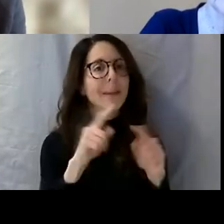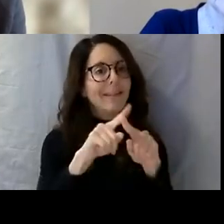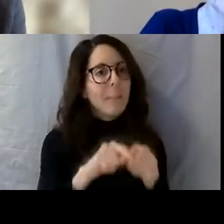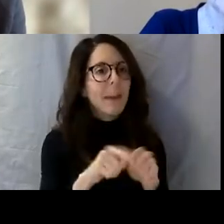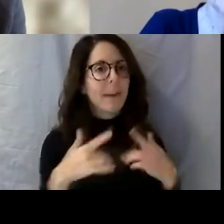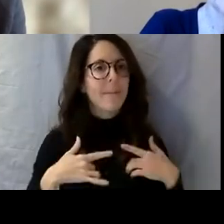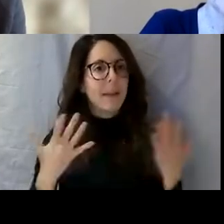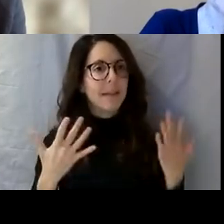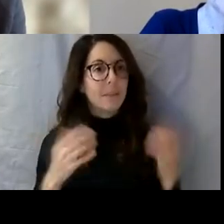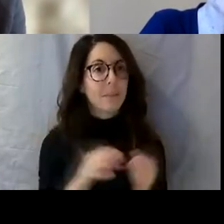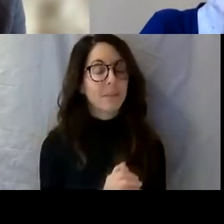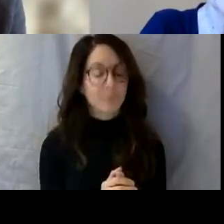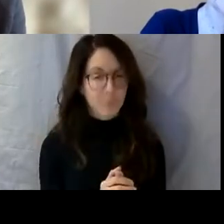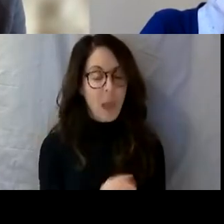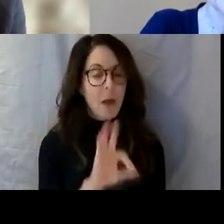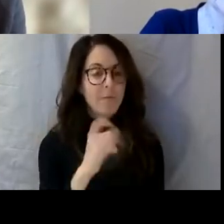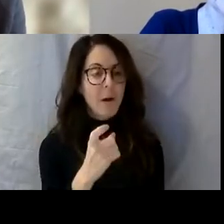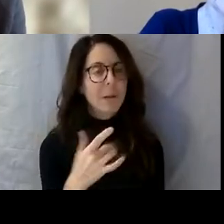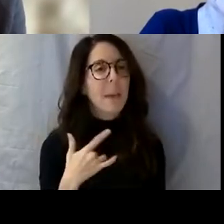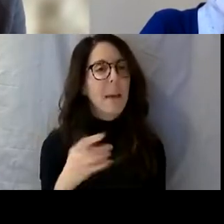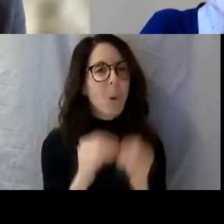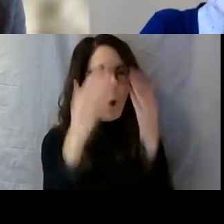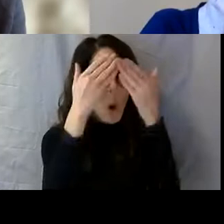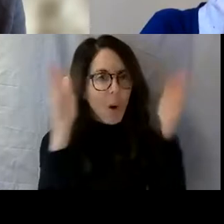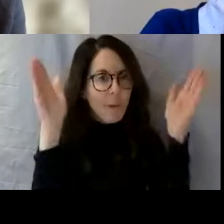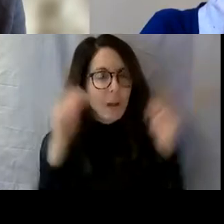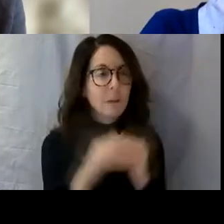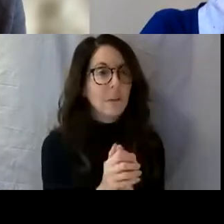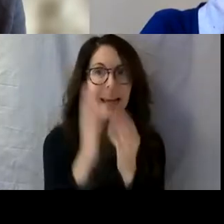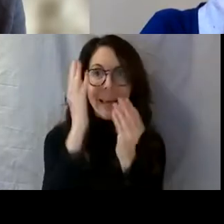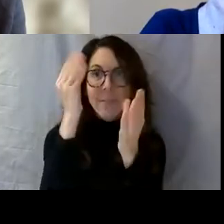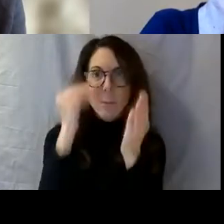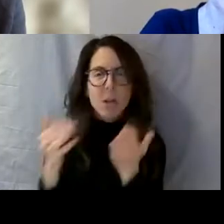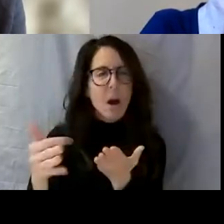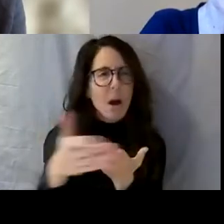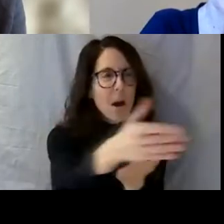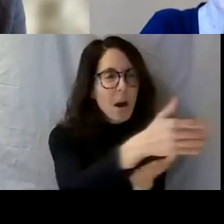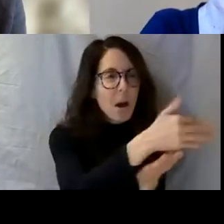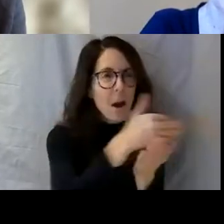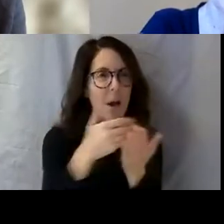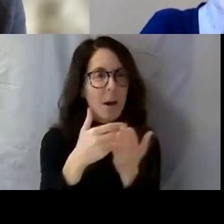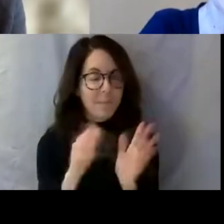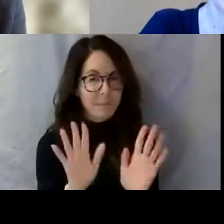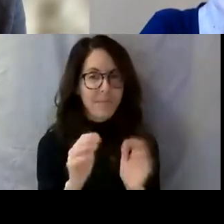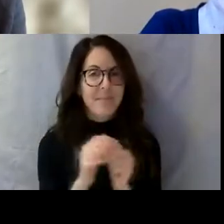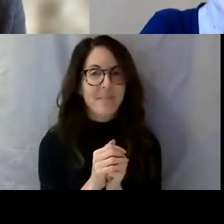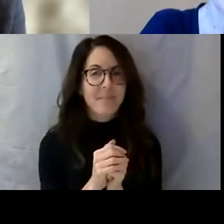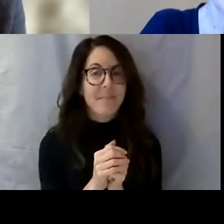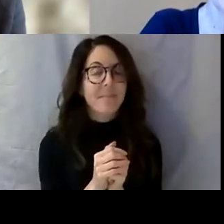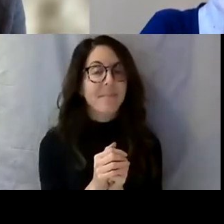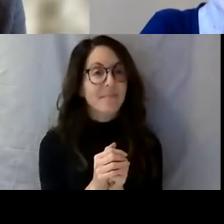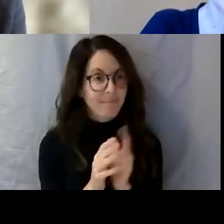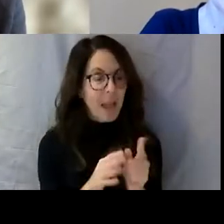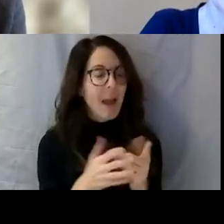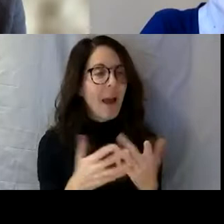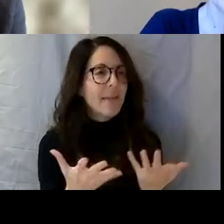Foxes are more pragmatic and open-minded. They aggregate information from a wide variety of sources. They talk in terms of